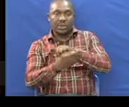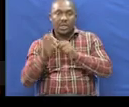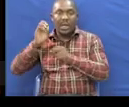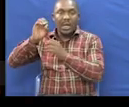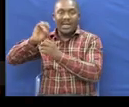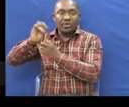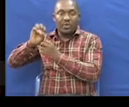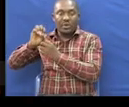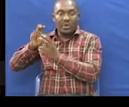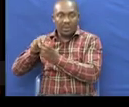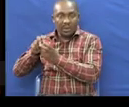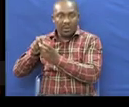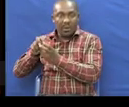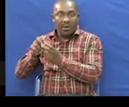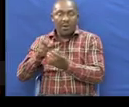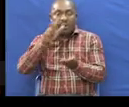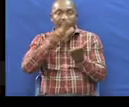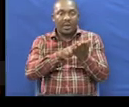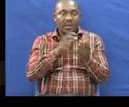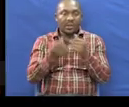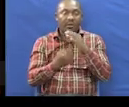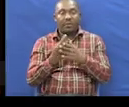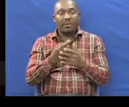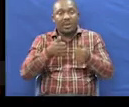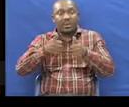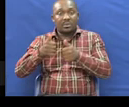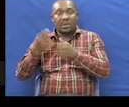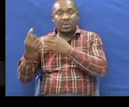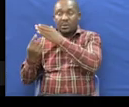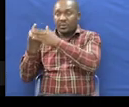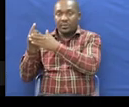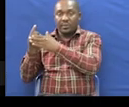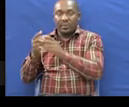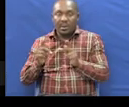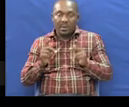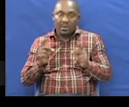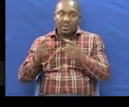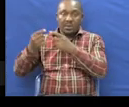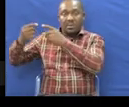is unstable configuration. This is unstable configuration,